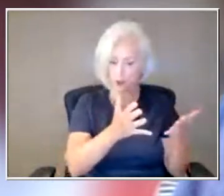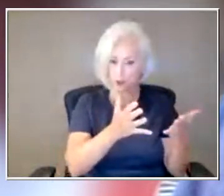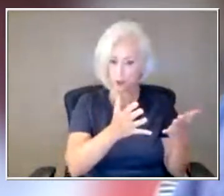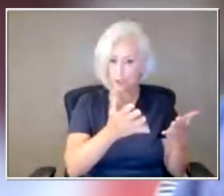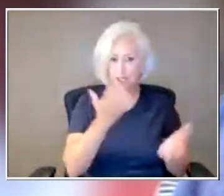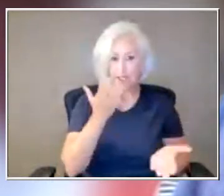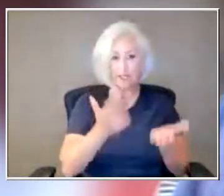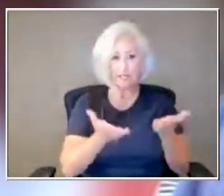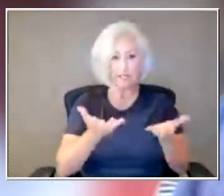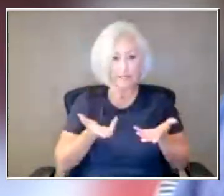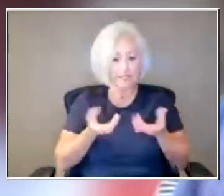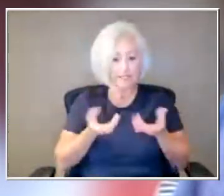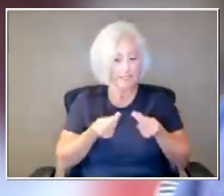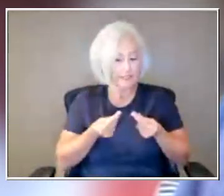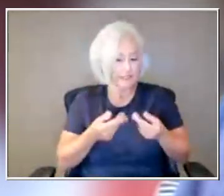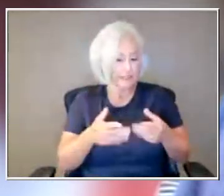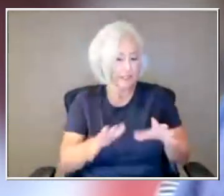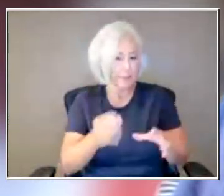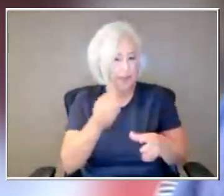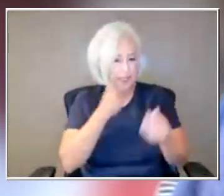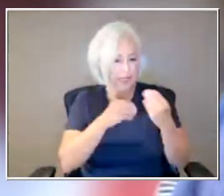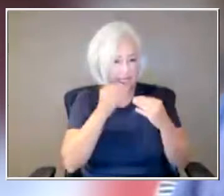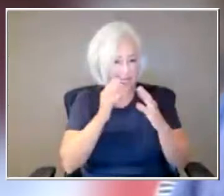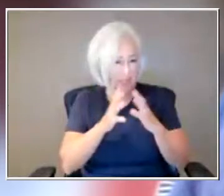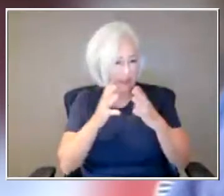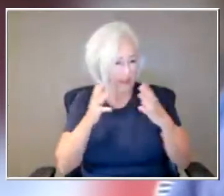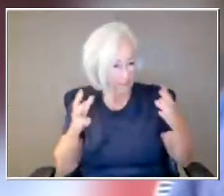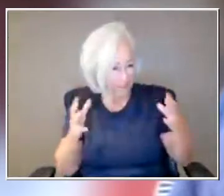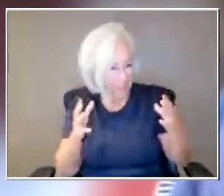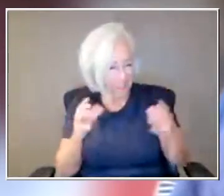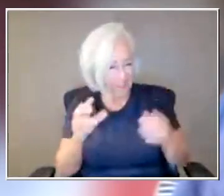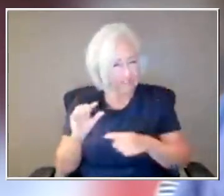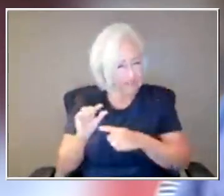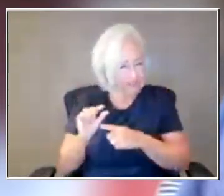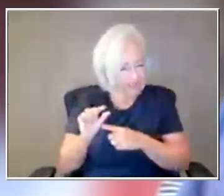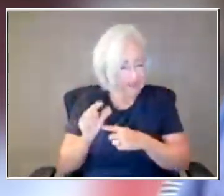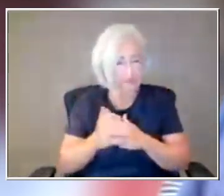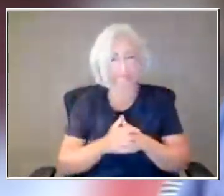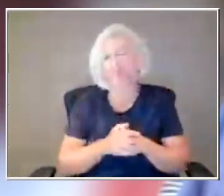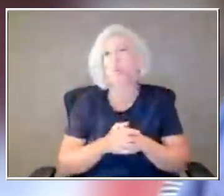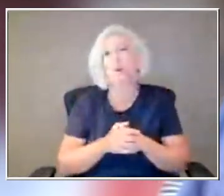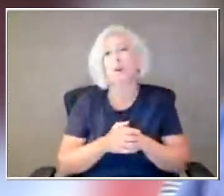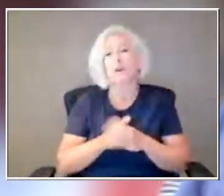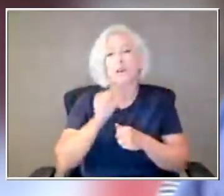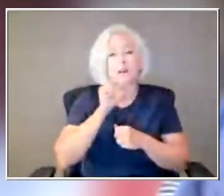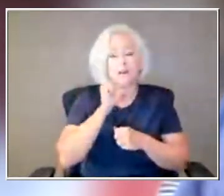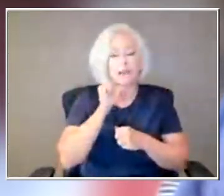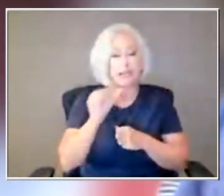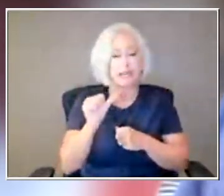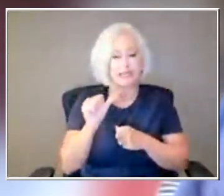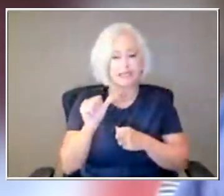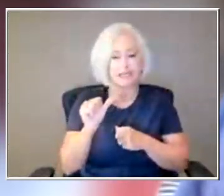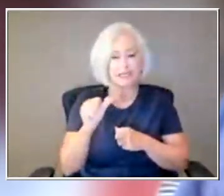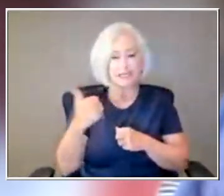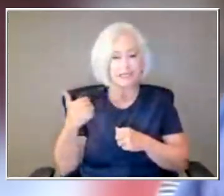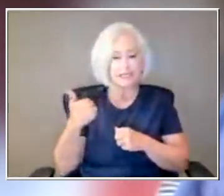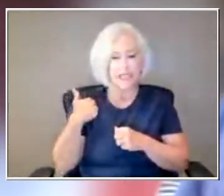of appetite to some extent, but not a lot. I didn't have much in the way of